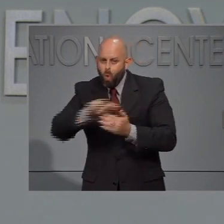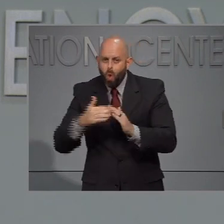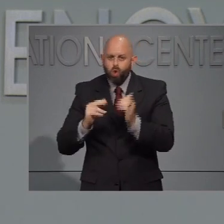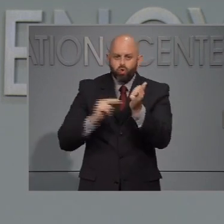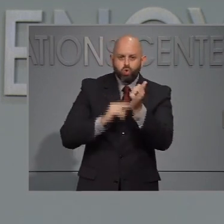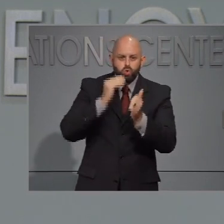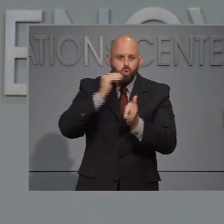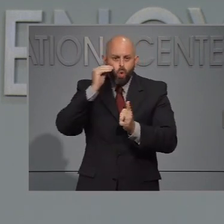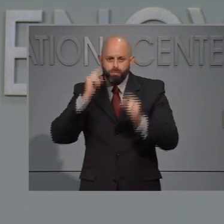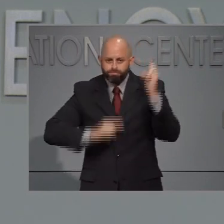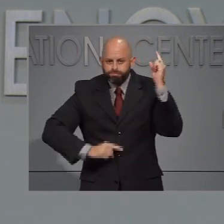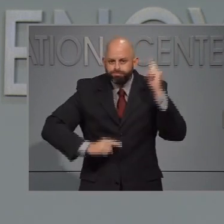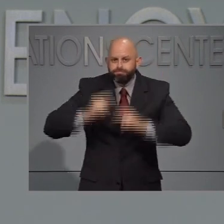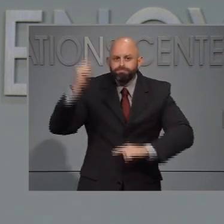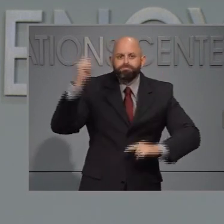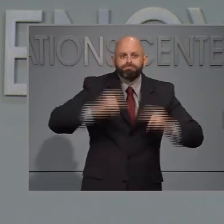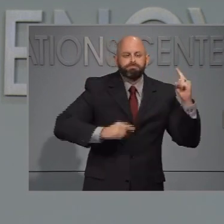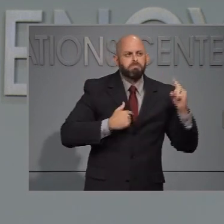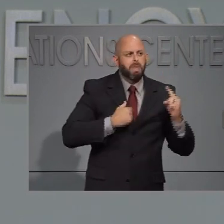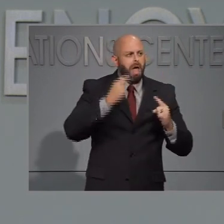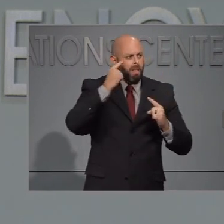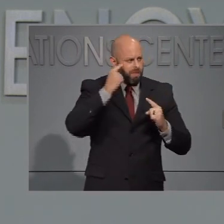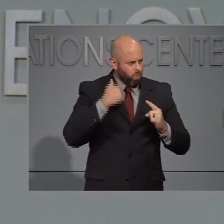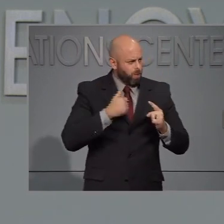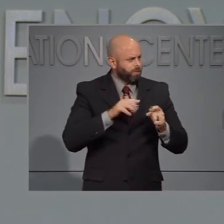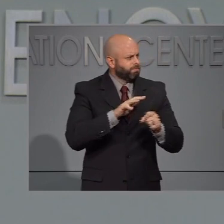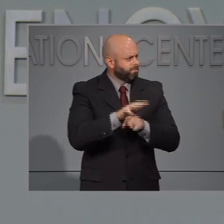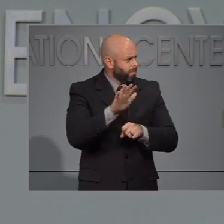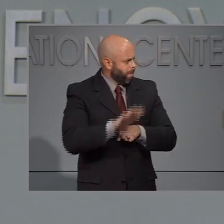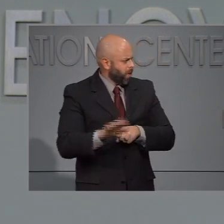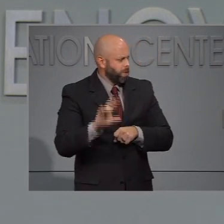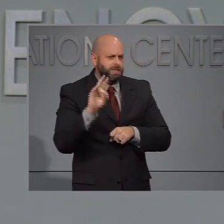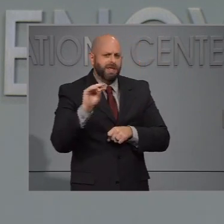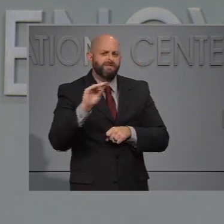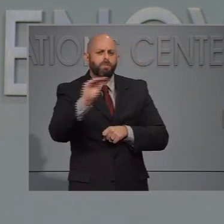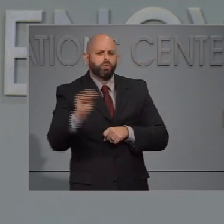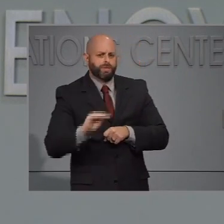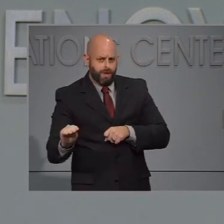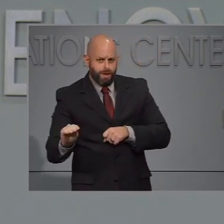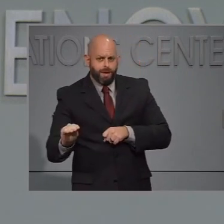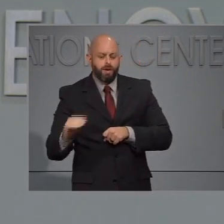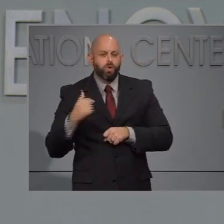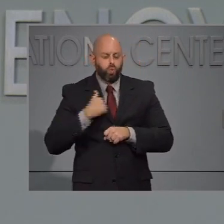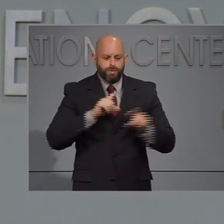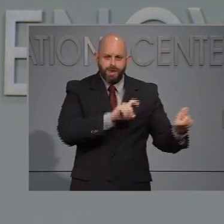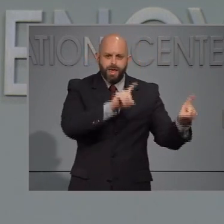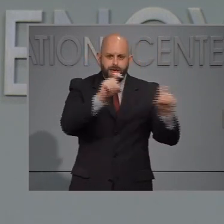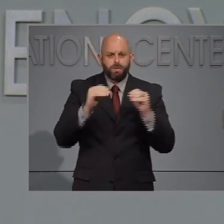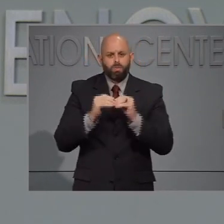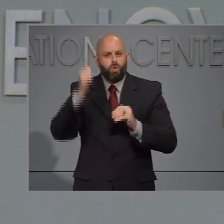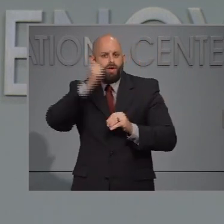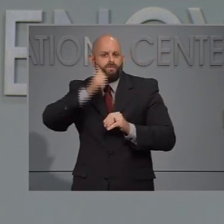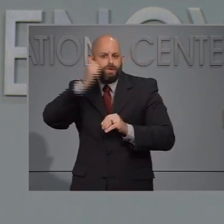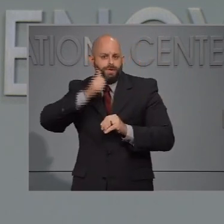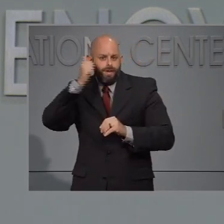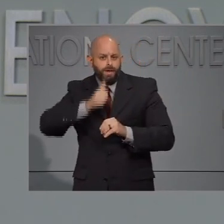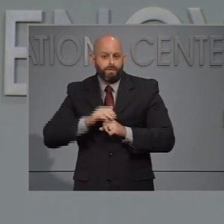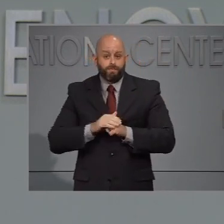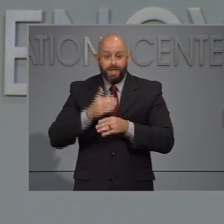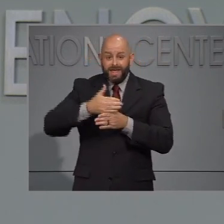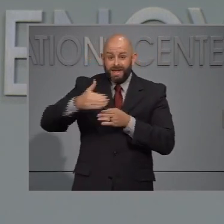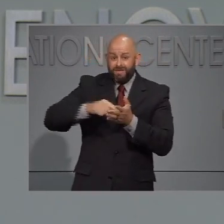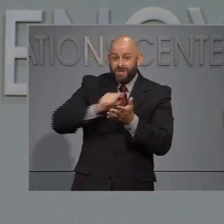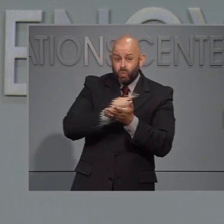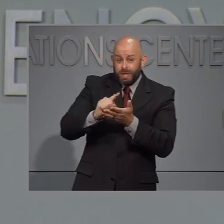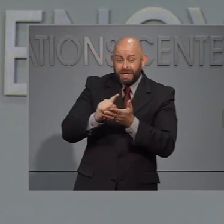say we're about 70% complete with that, and more happening every day. And by the end of this week, I believe we'll be